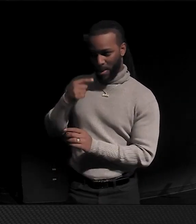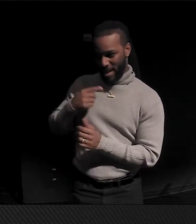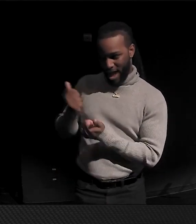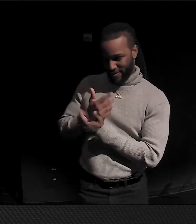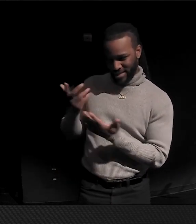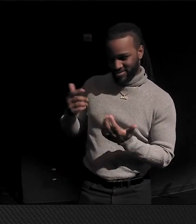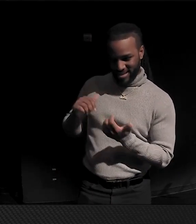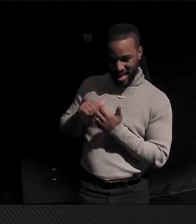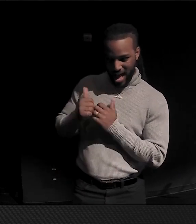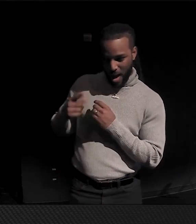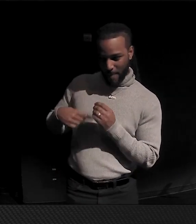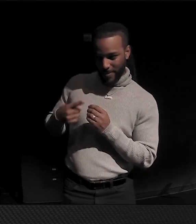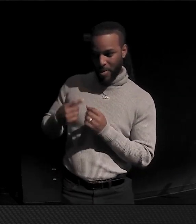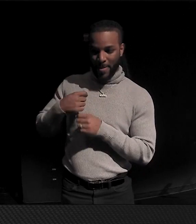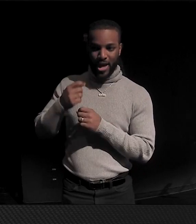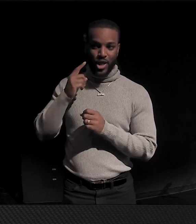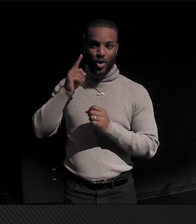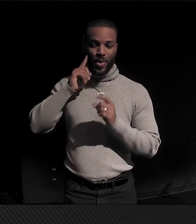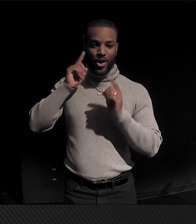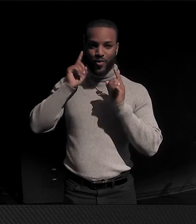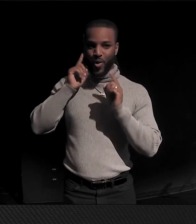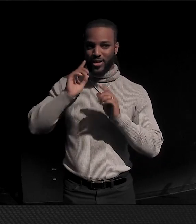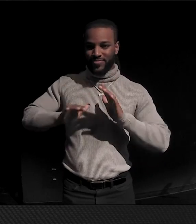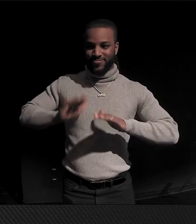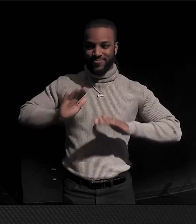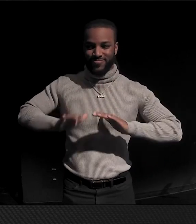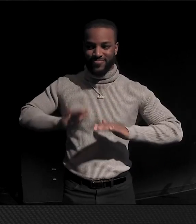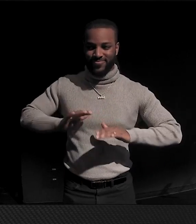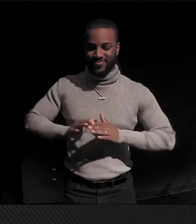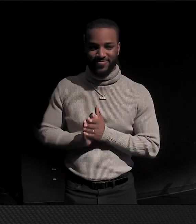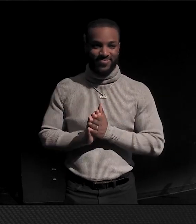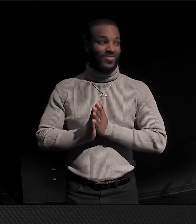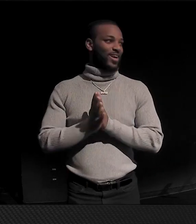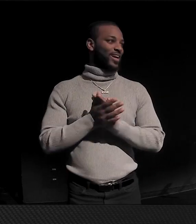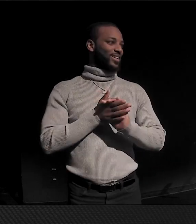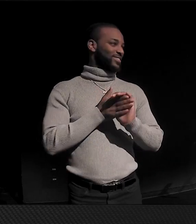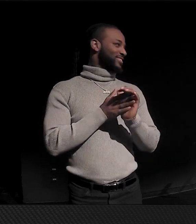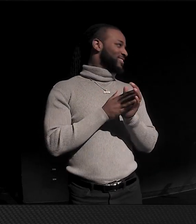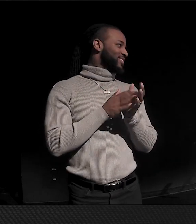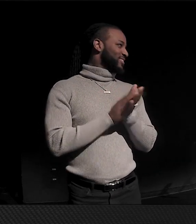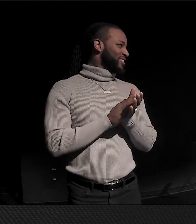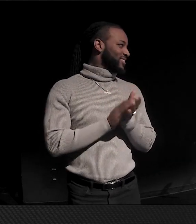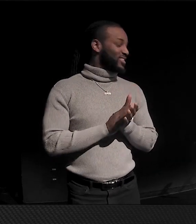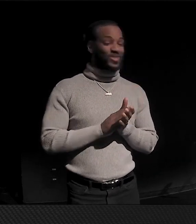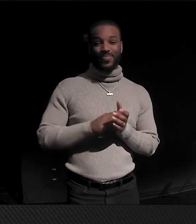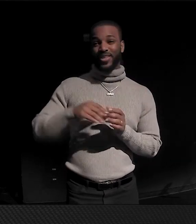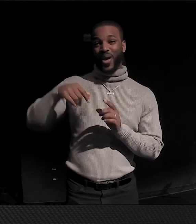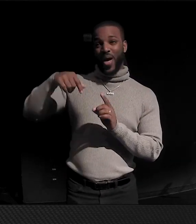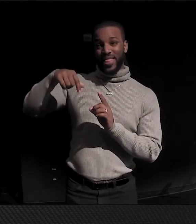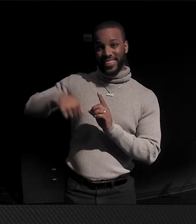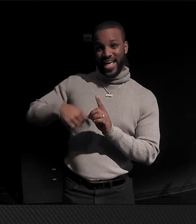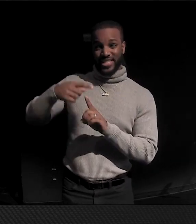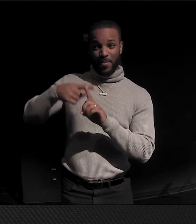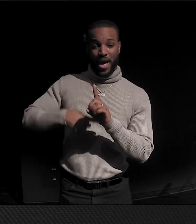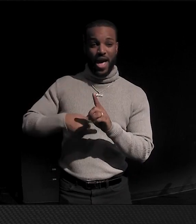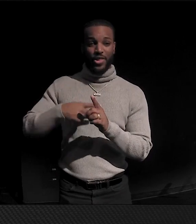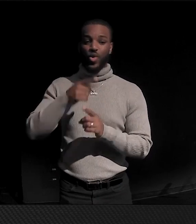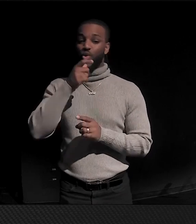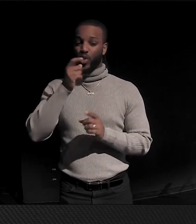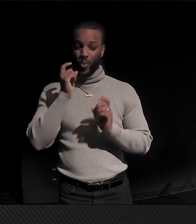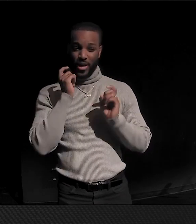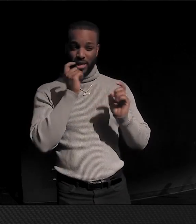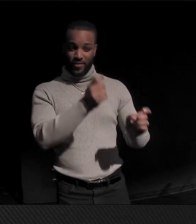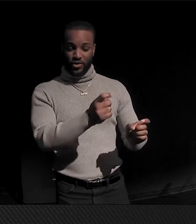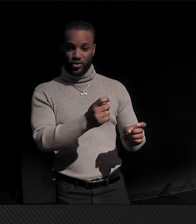about it. How about we make a little noise to hear about that? This month, our Who's Give It All Away recipient